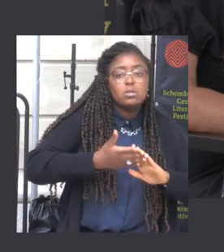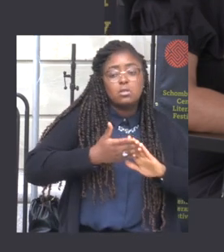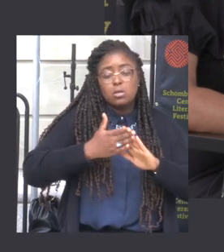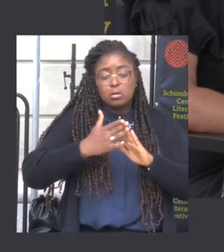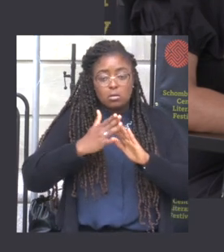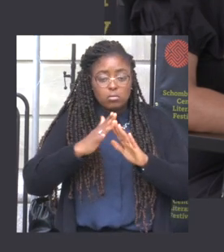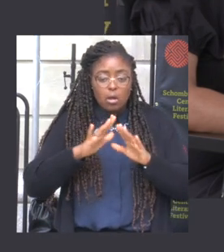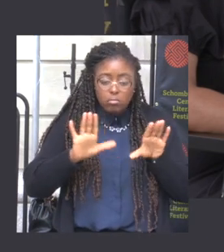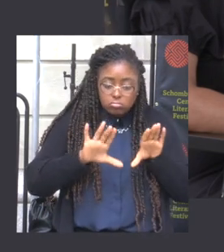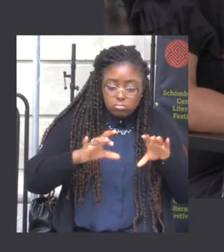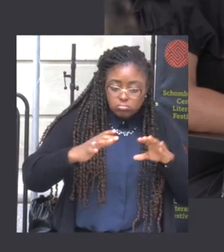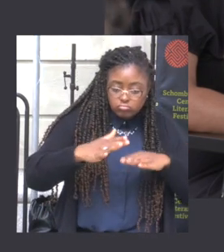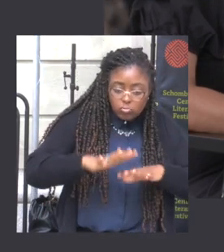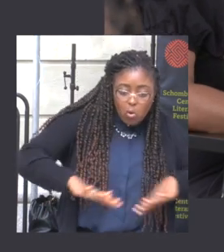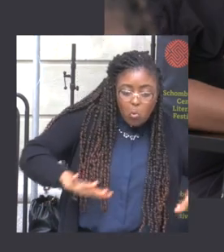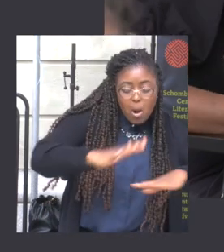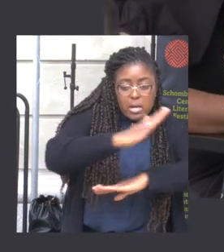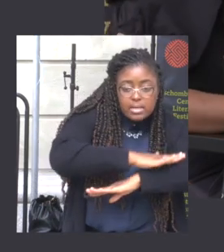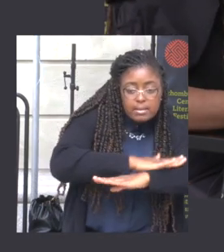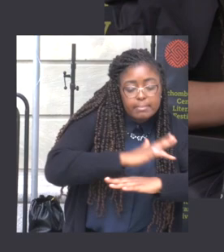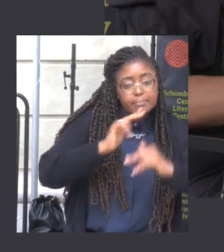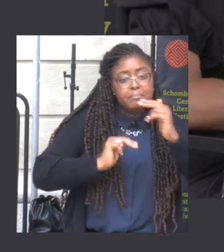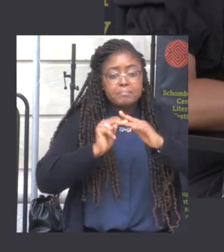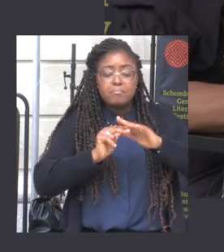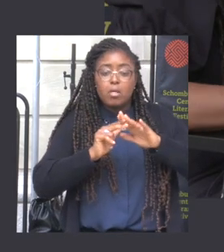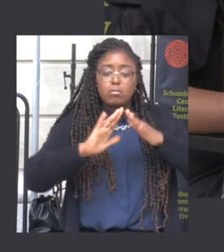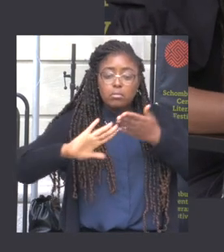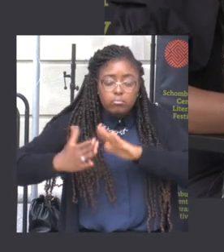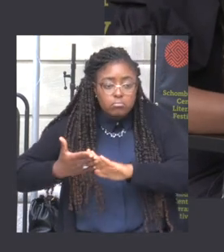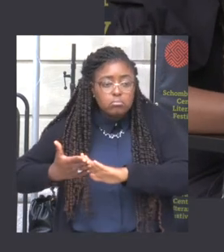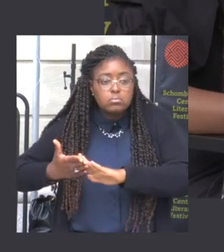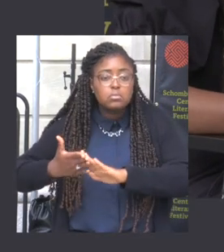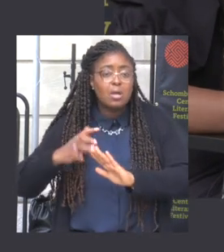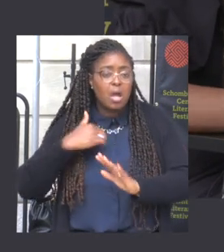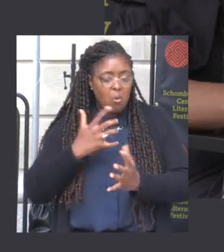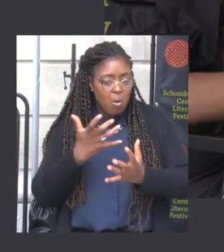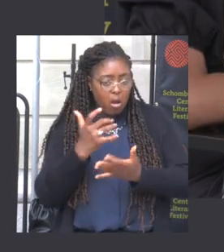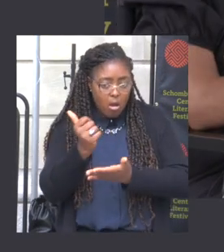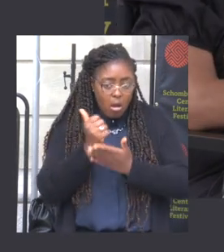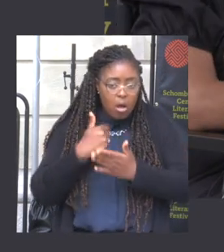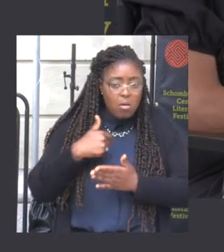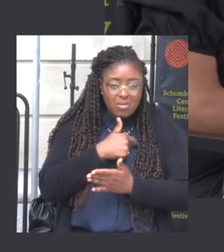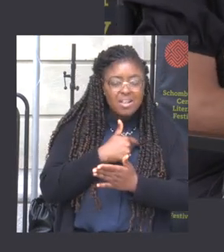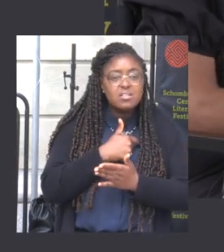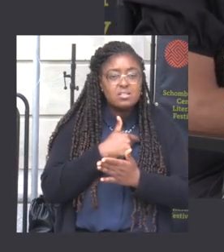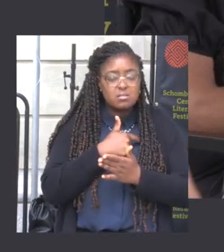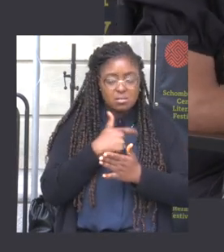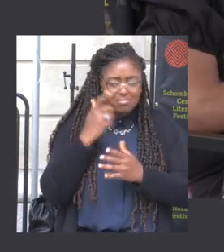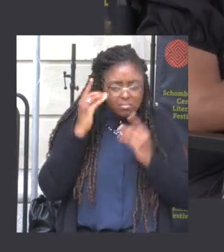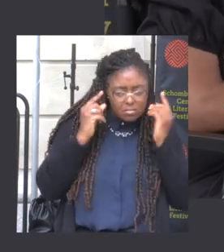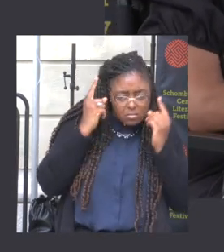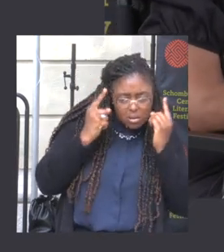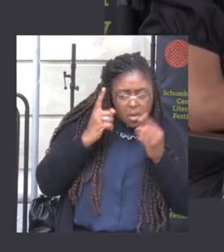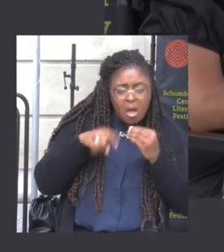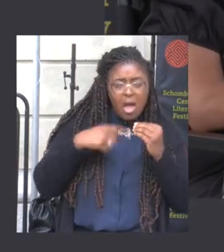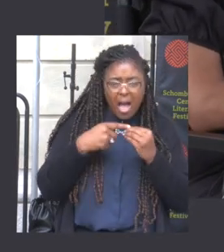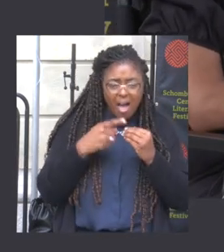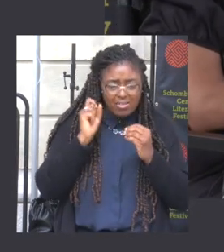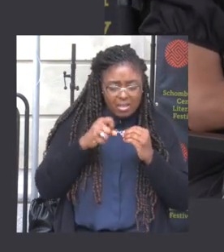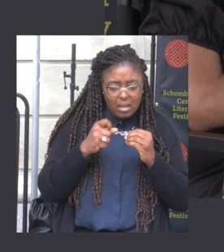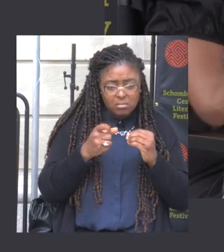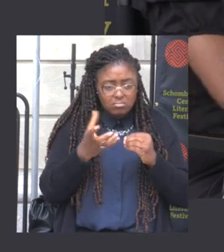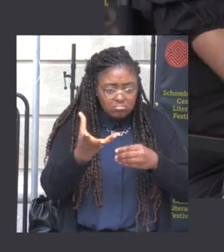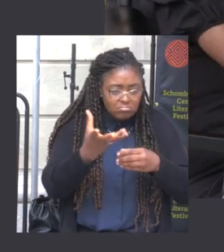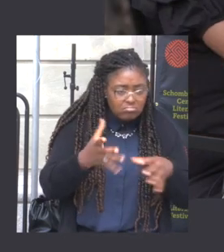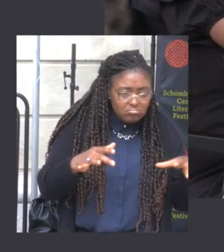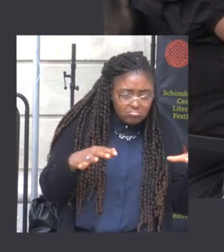networks, I feel like I really want to help us think about how we can bring those things back together. You know, food shouldn't be this kind of